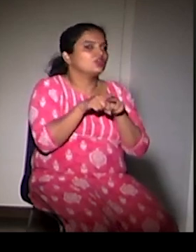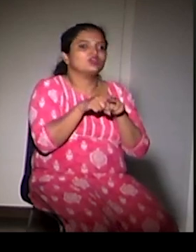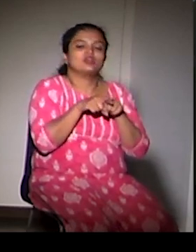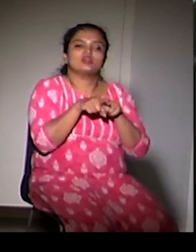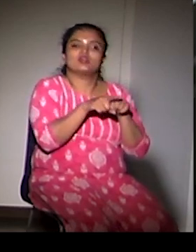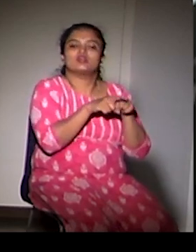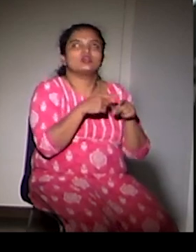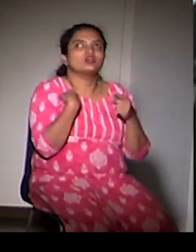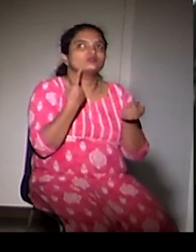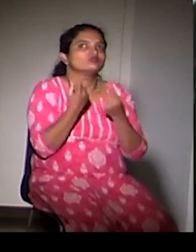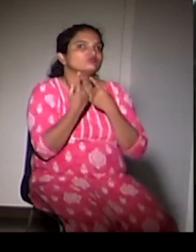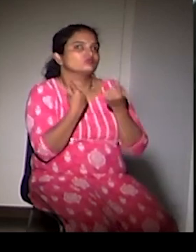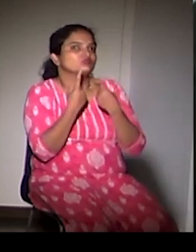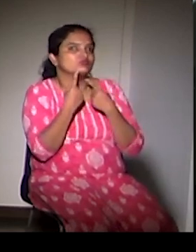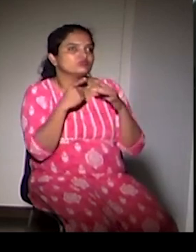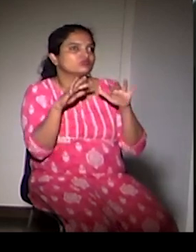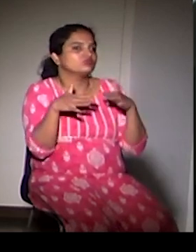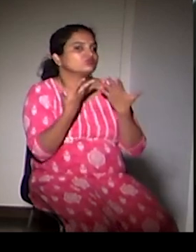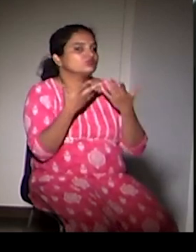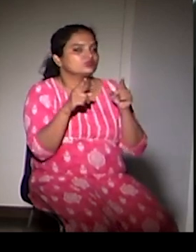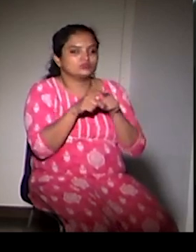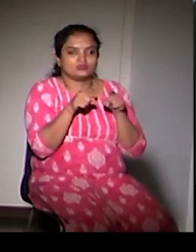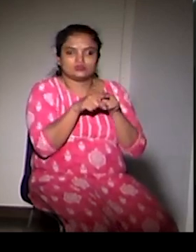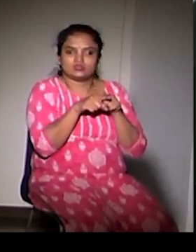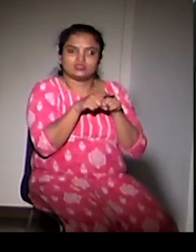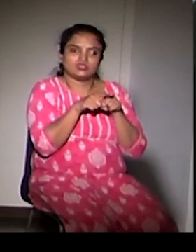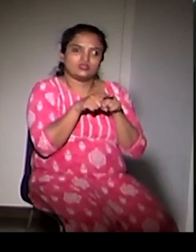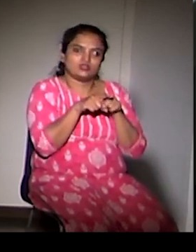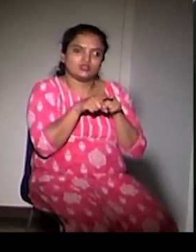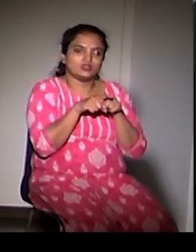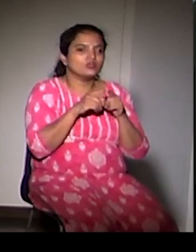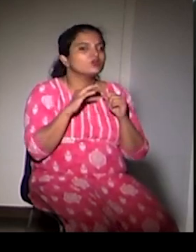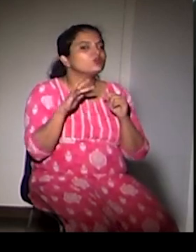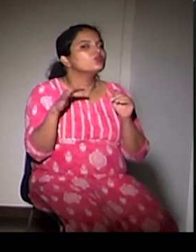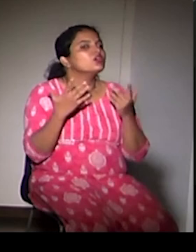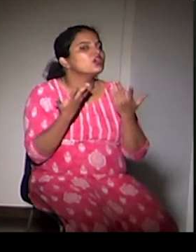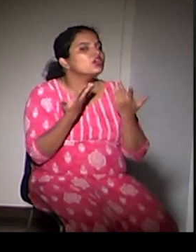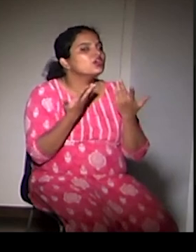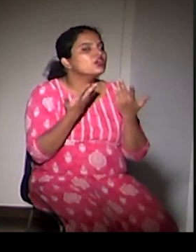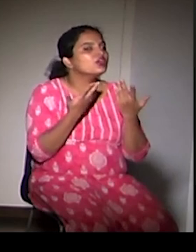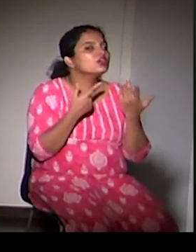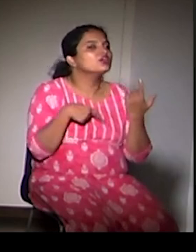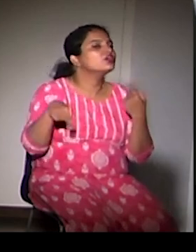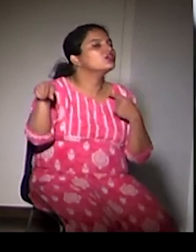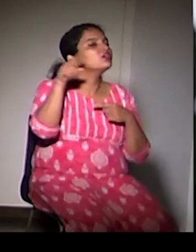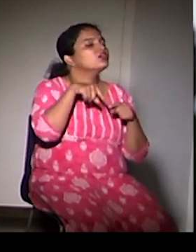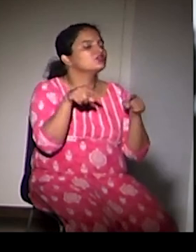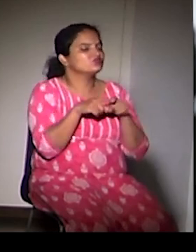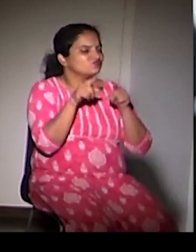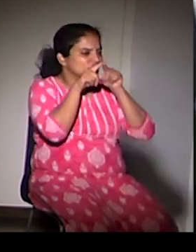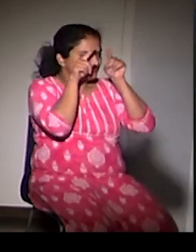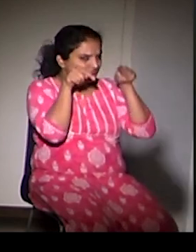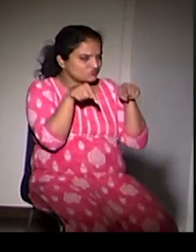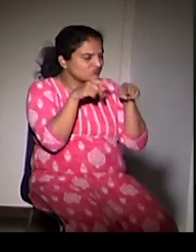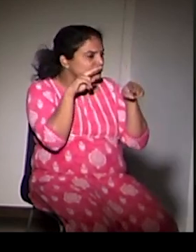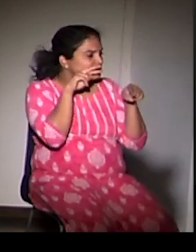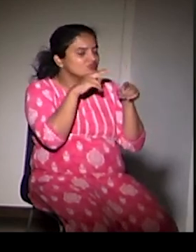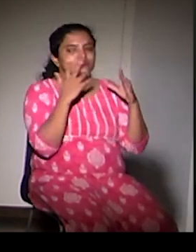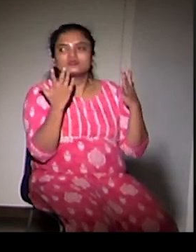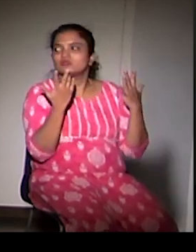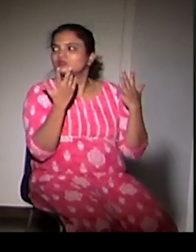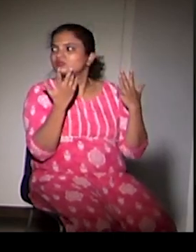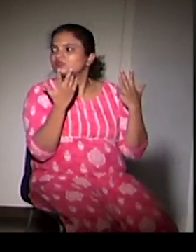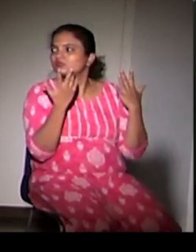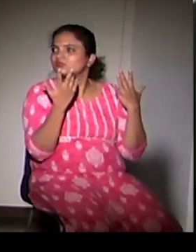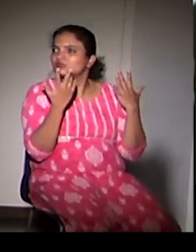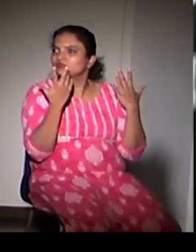about today are on walls. So why do we see tiles? They